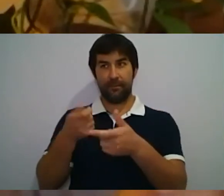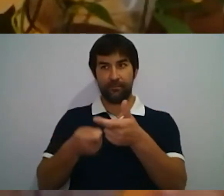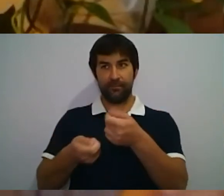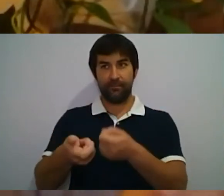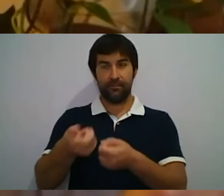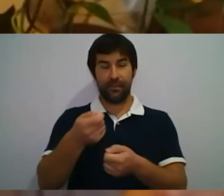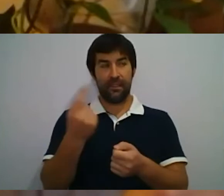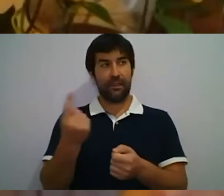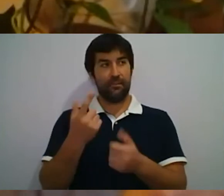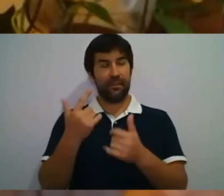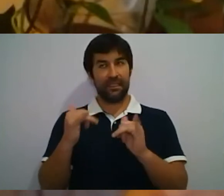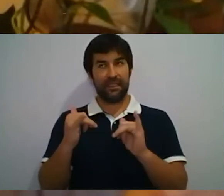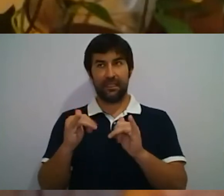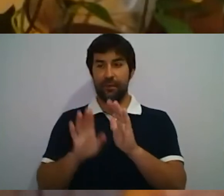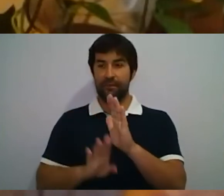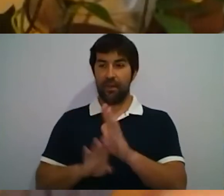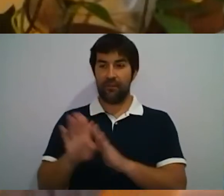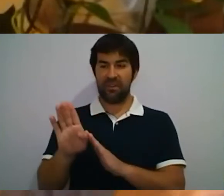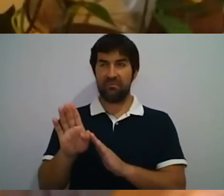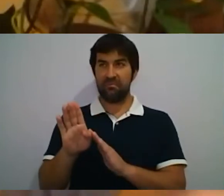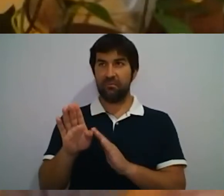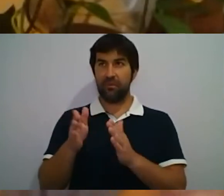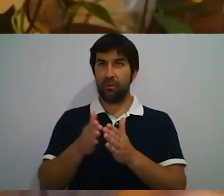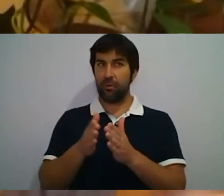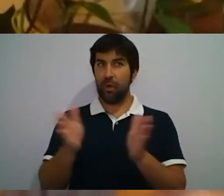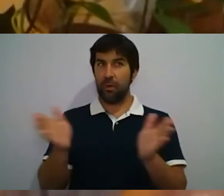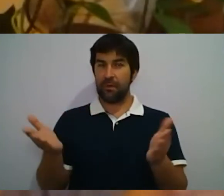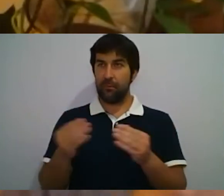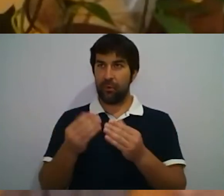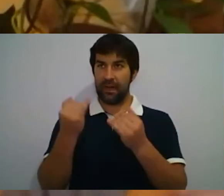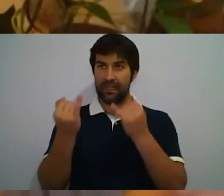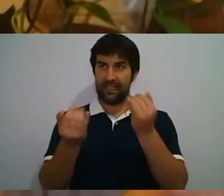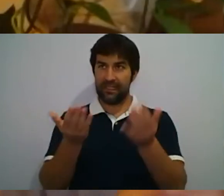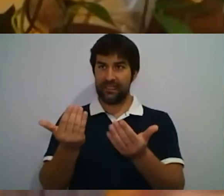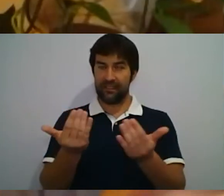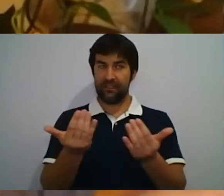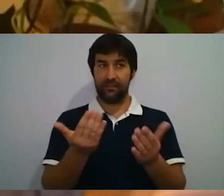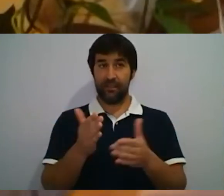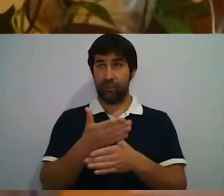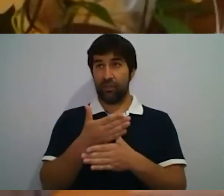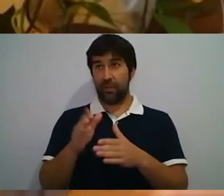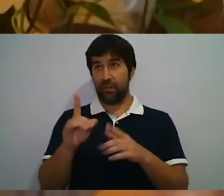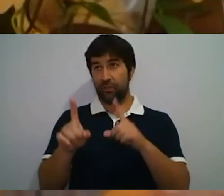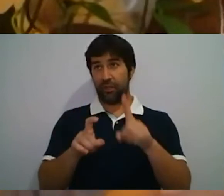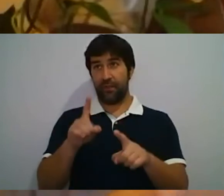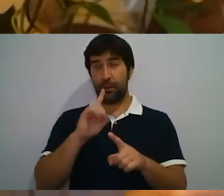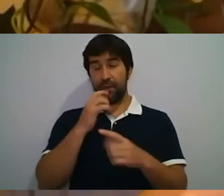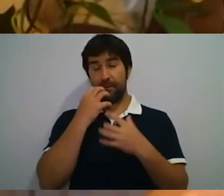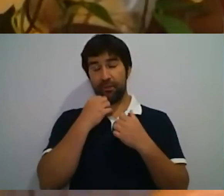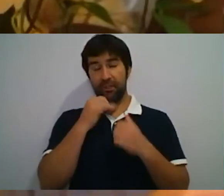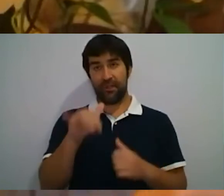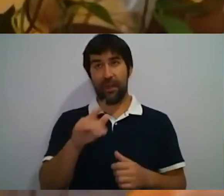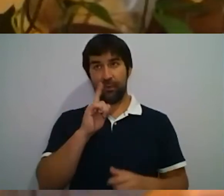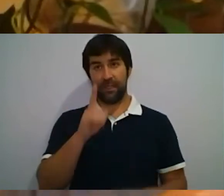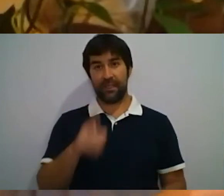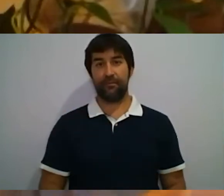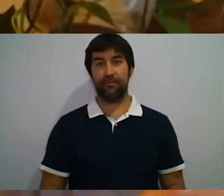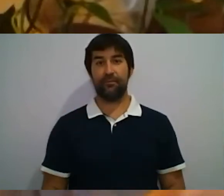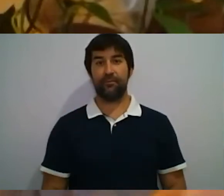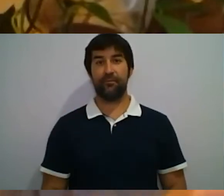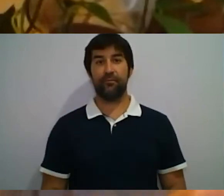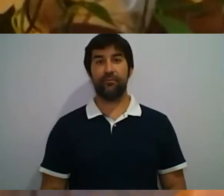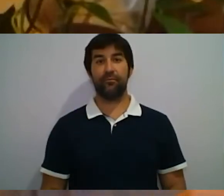of street, is there another way for our residents to get where they need to go, and what is the impact of that alternate route? And then